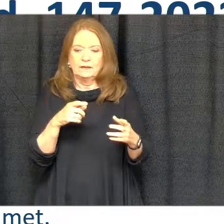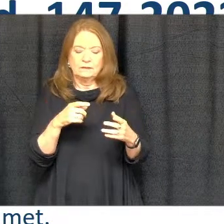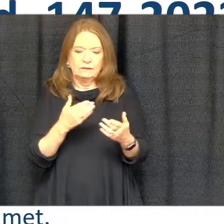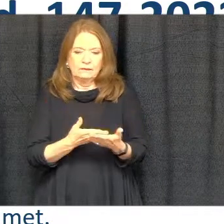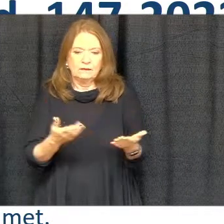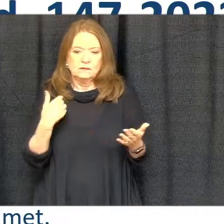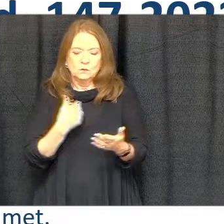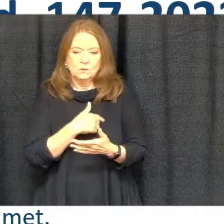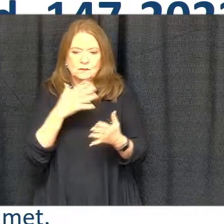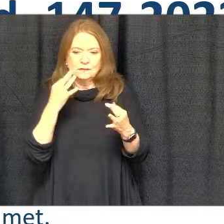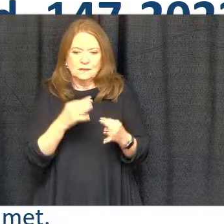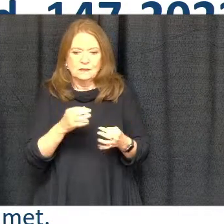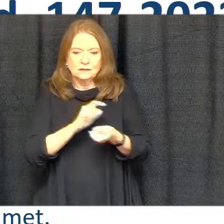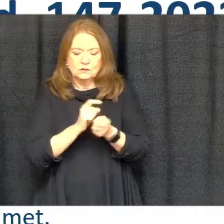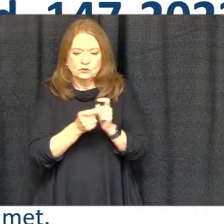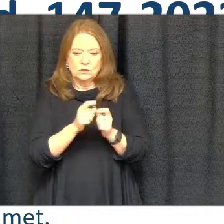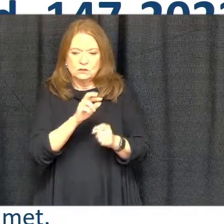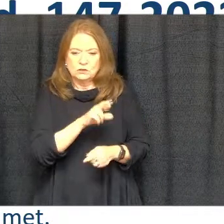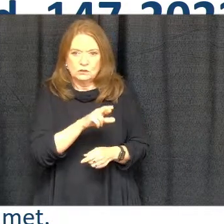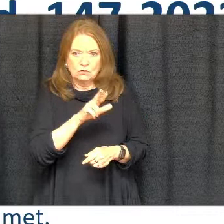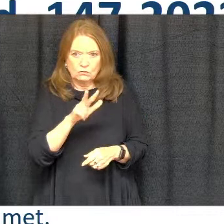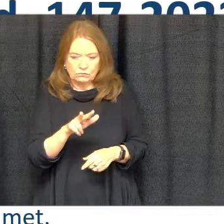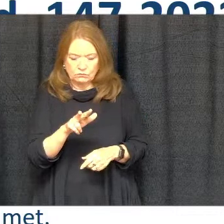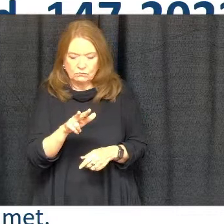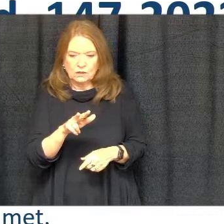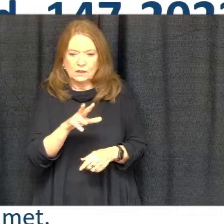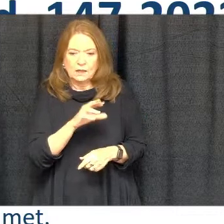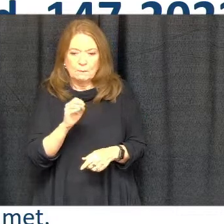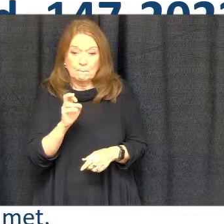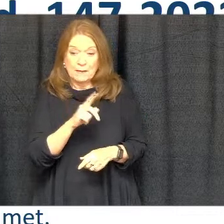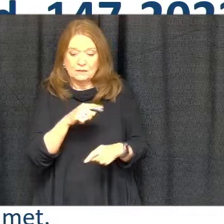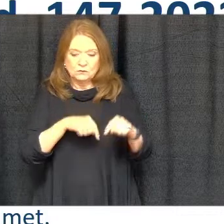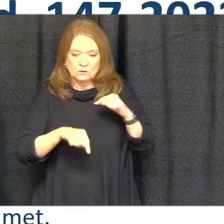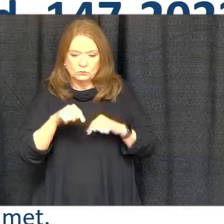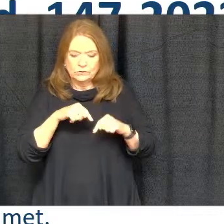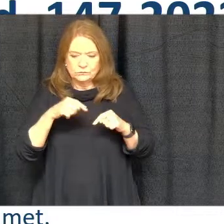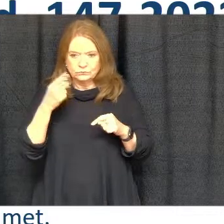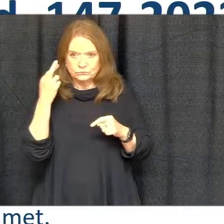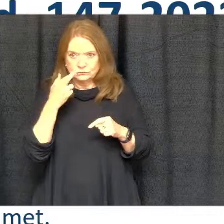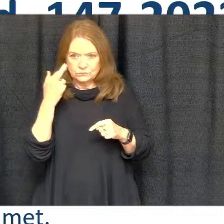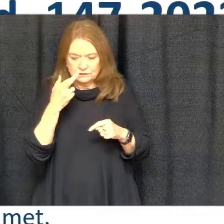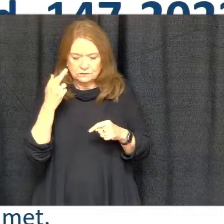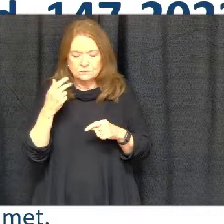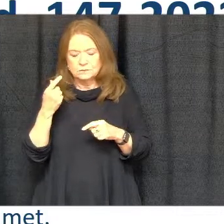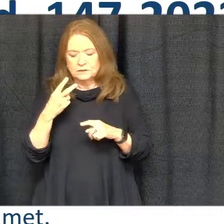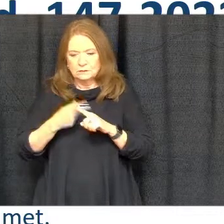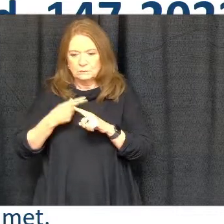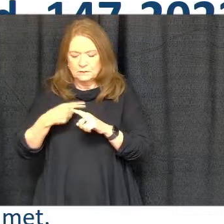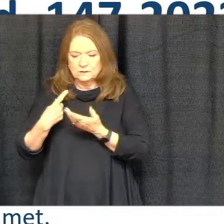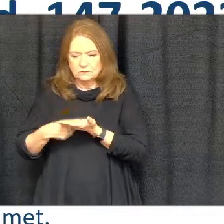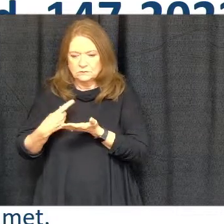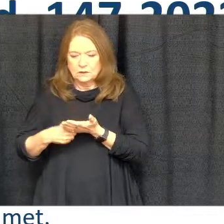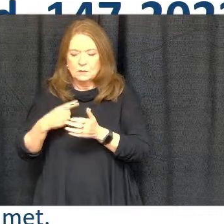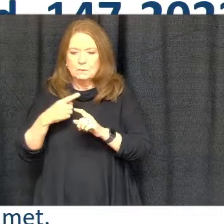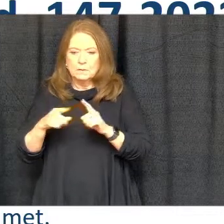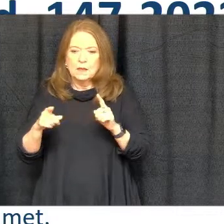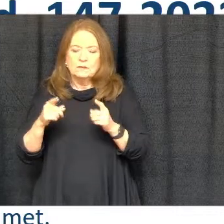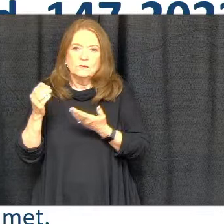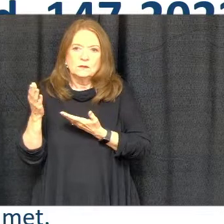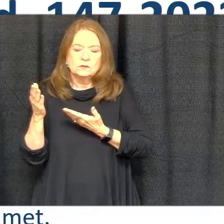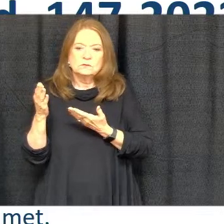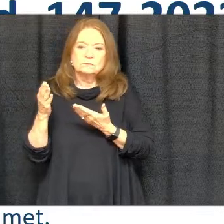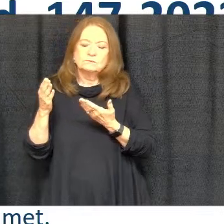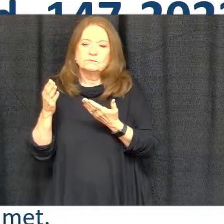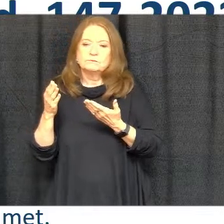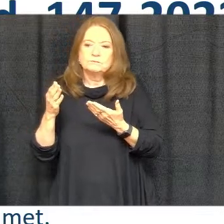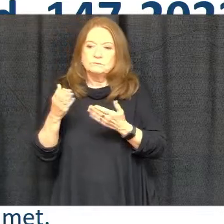we decided that changing R3, and again, back to the original intent, and it's been a couple months since we talked about this, this brings back the original